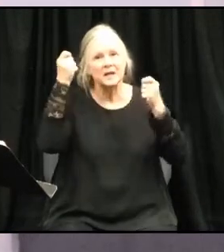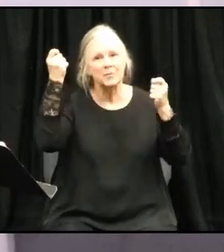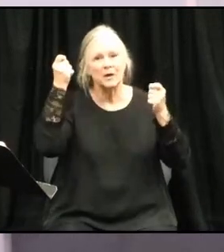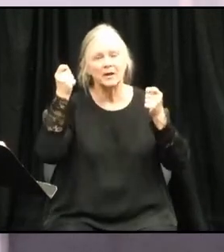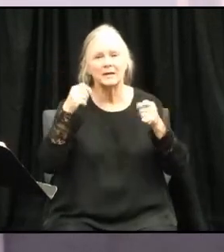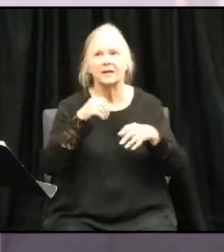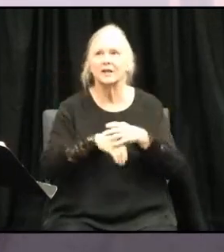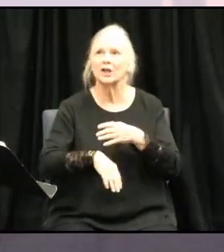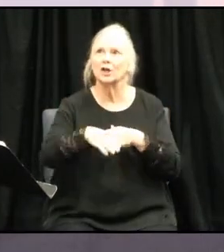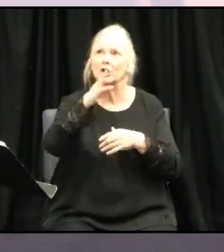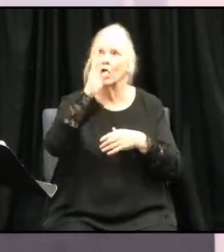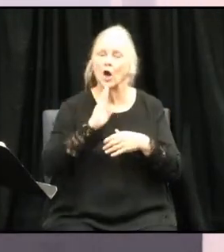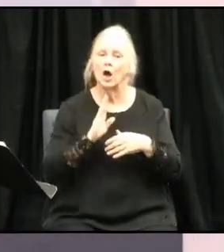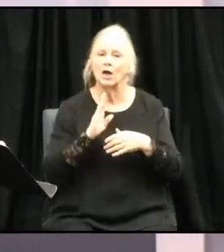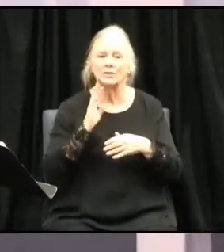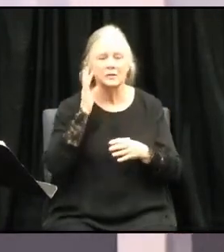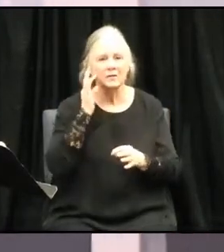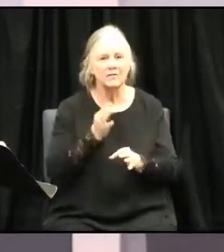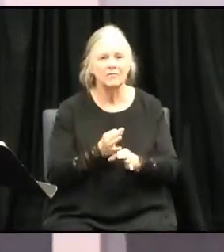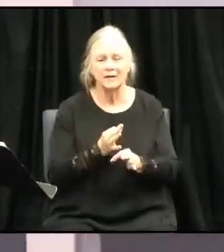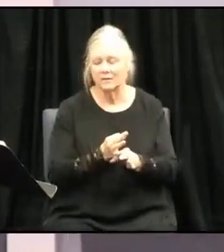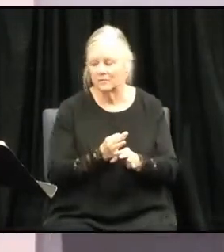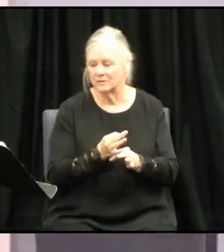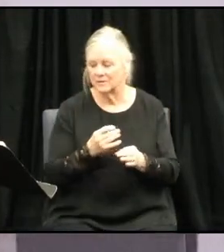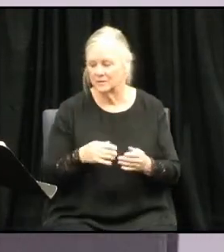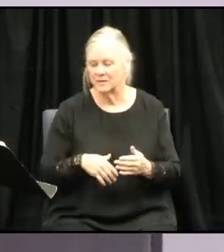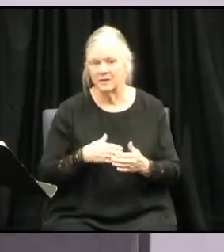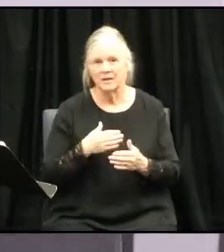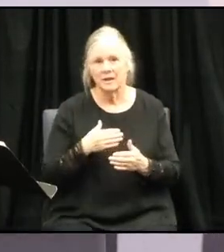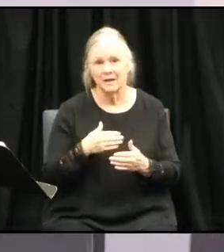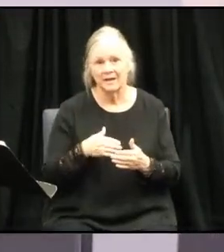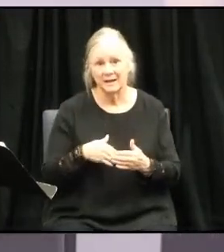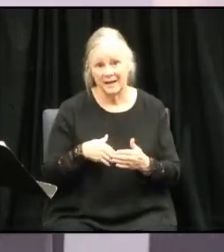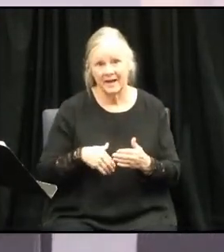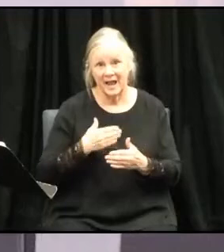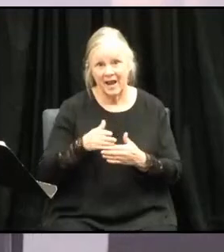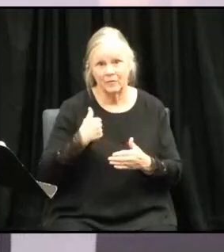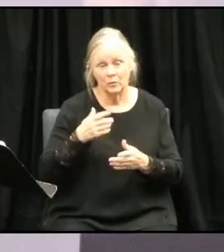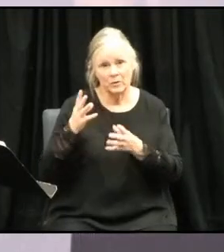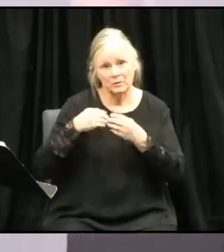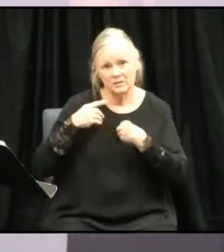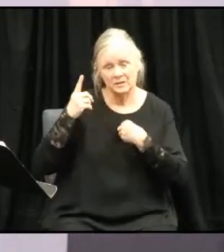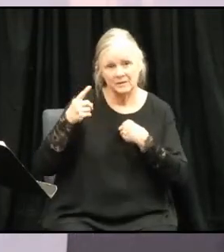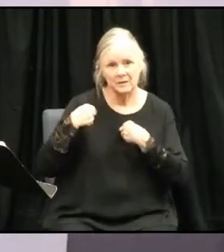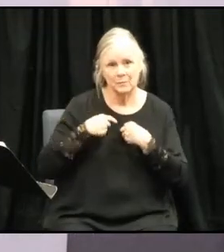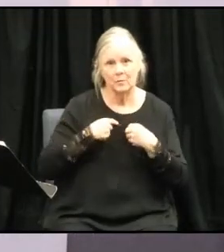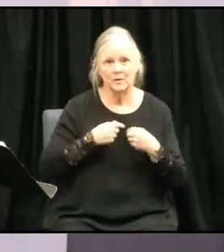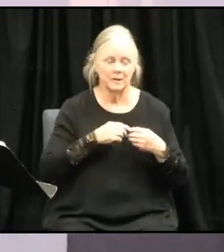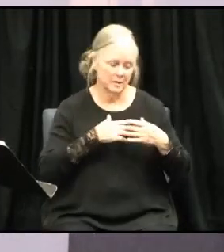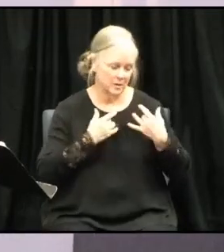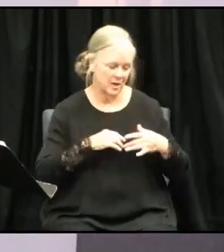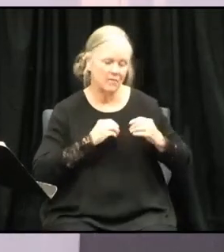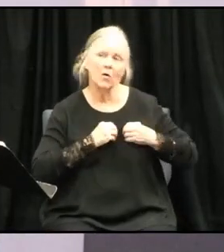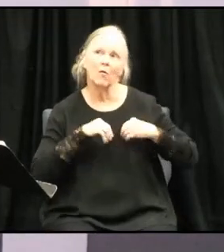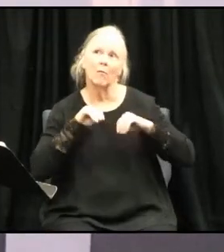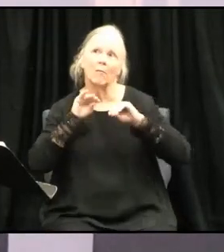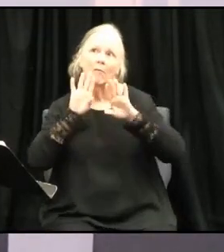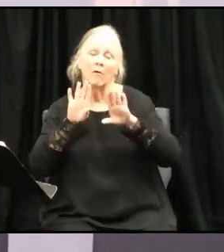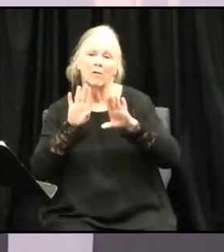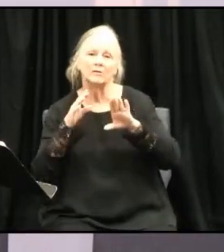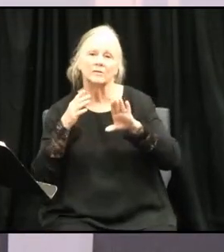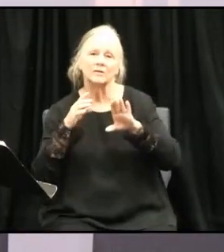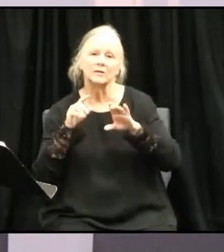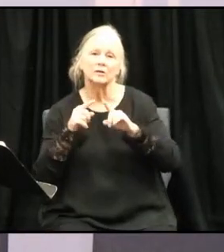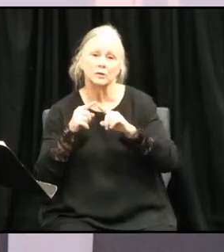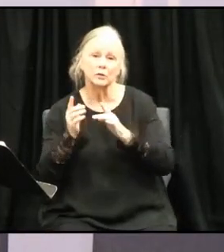even after we gave our hearts, our lives, our sins to Christ by faith and trust in him alone, and we were